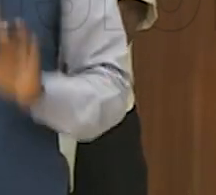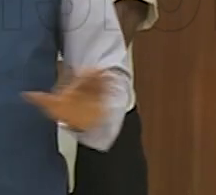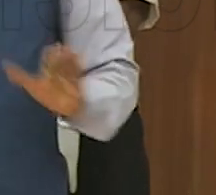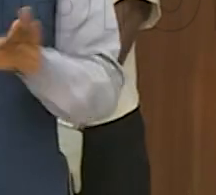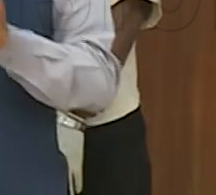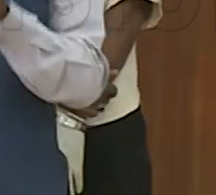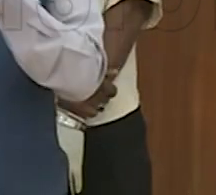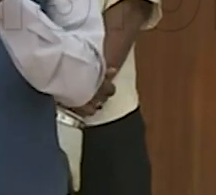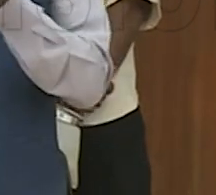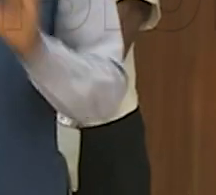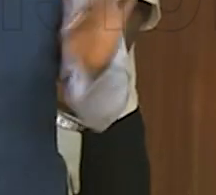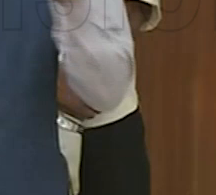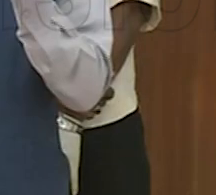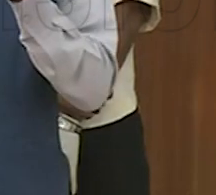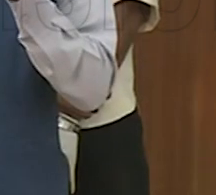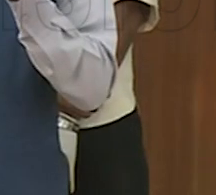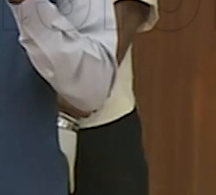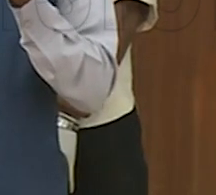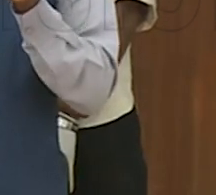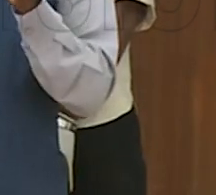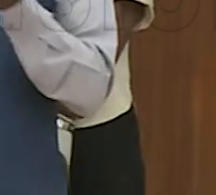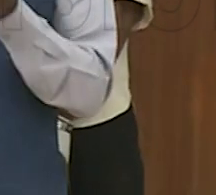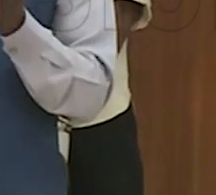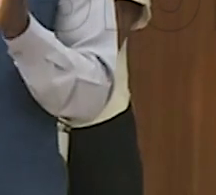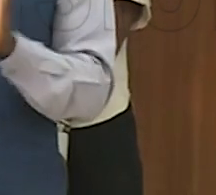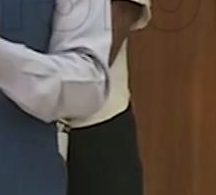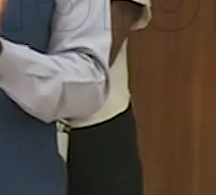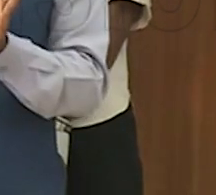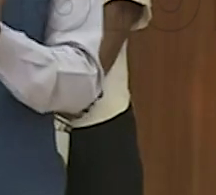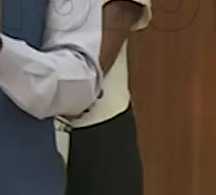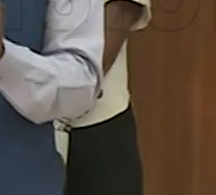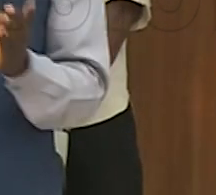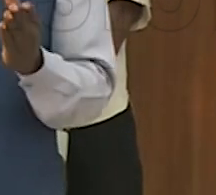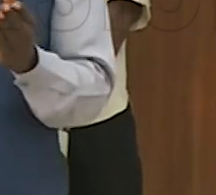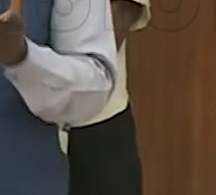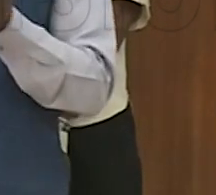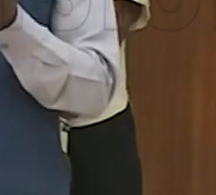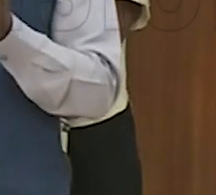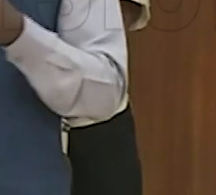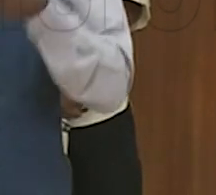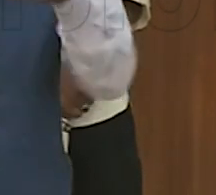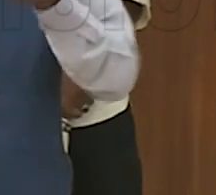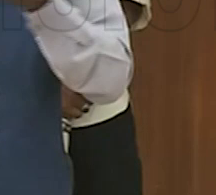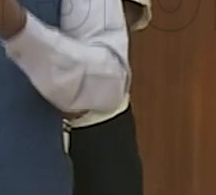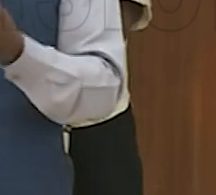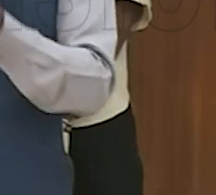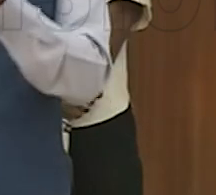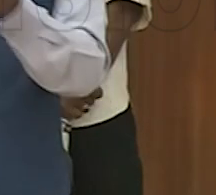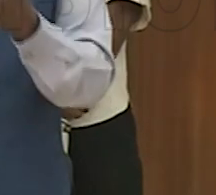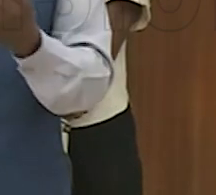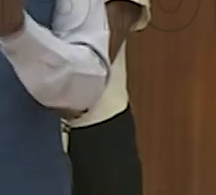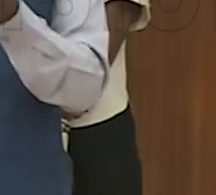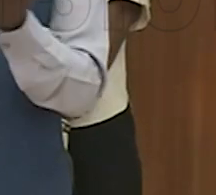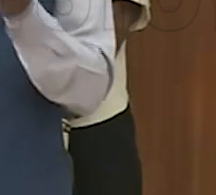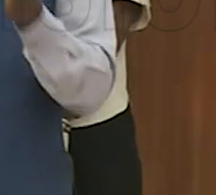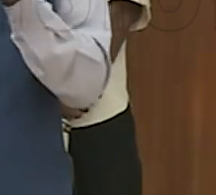is important, and it's going to form part of what is going to determine the reopening